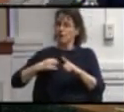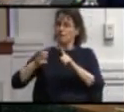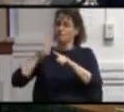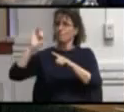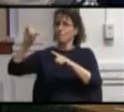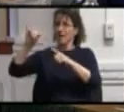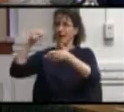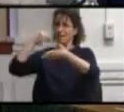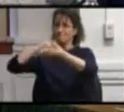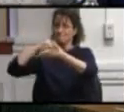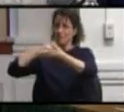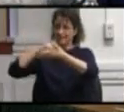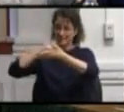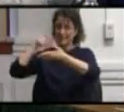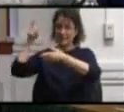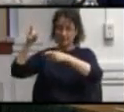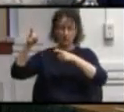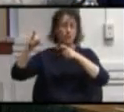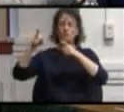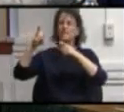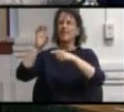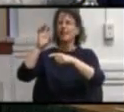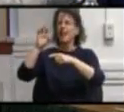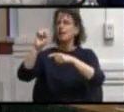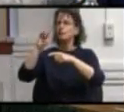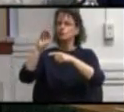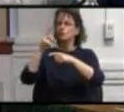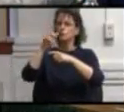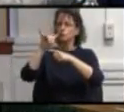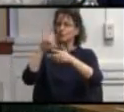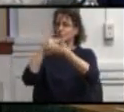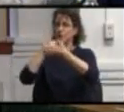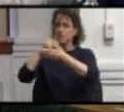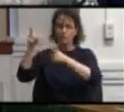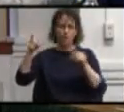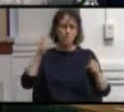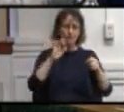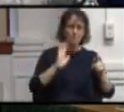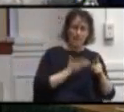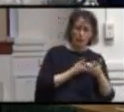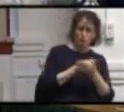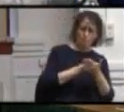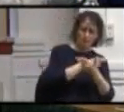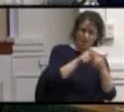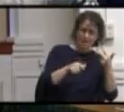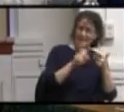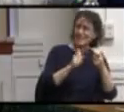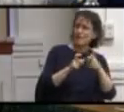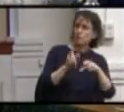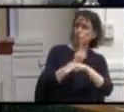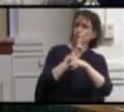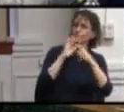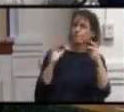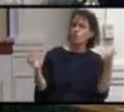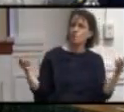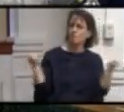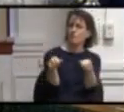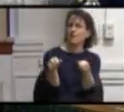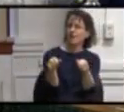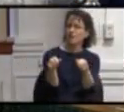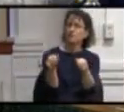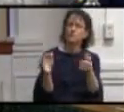County Economic Development Funds. And third, there may be specific grant opportunities, specific projects through the